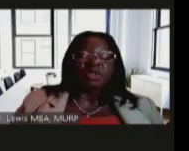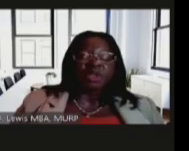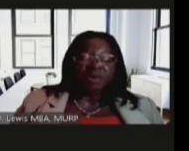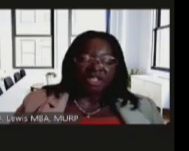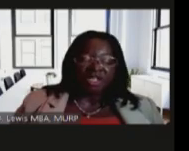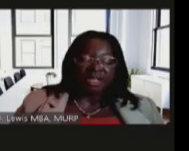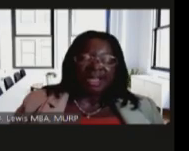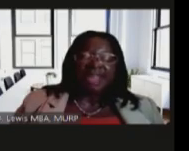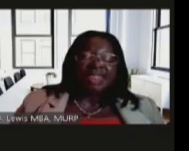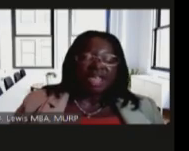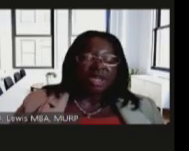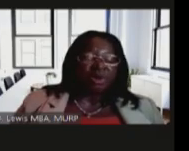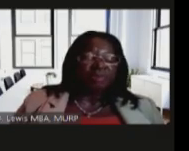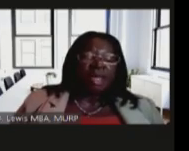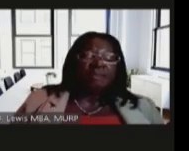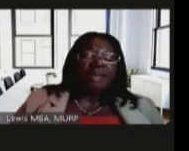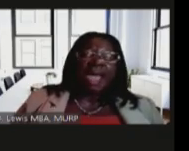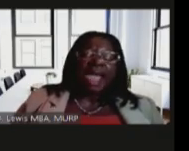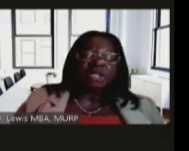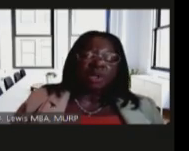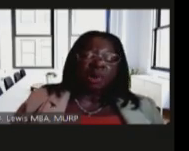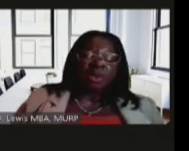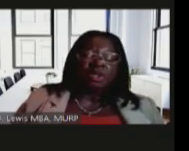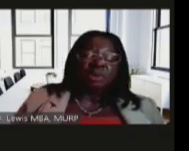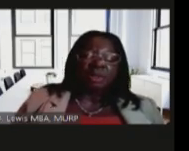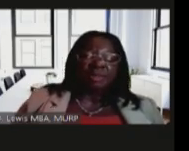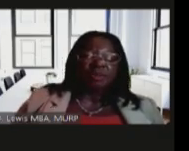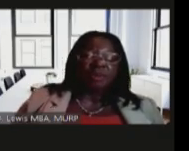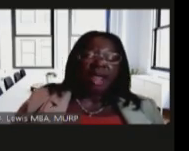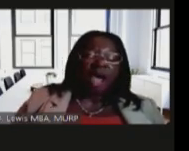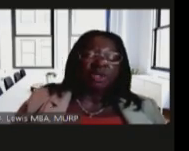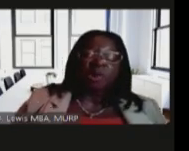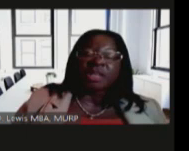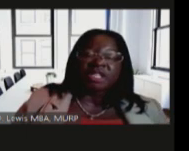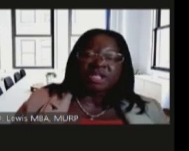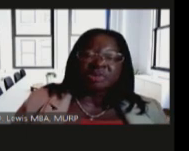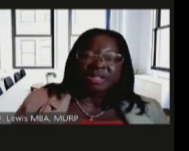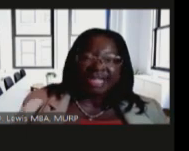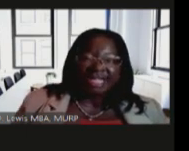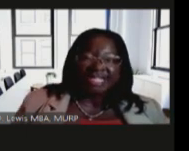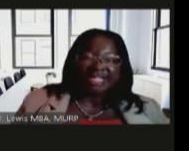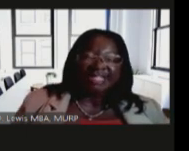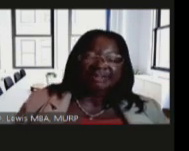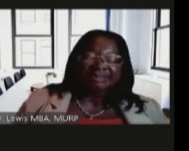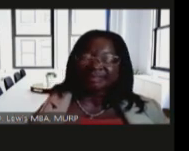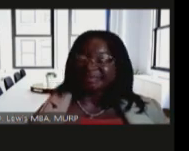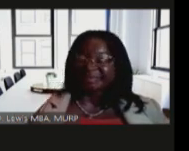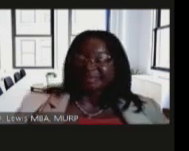your consideration. Thank you. May I ask the clerk to pull up the Florida Housing Coalition presentation?